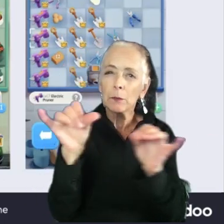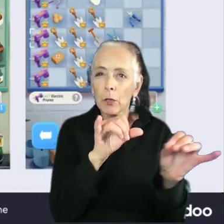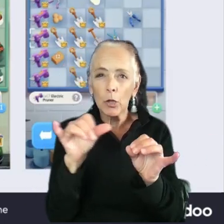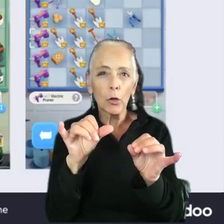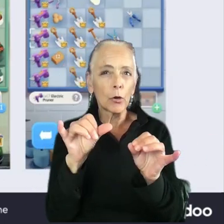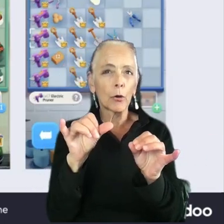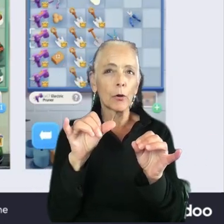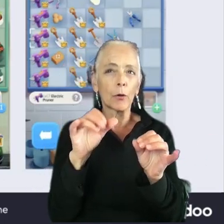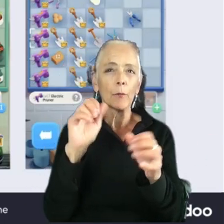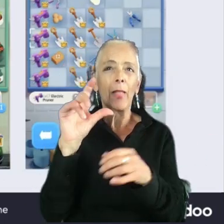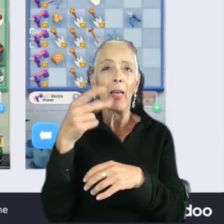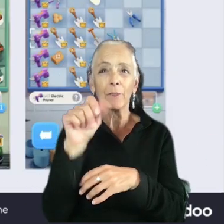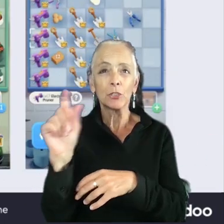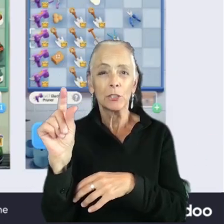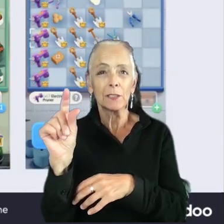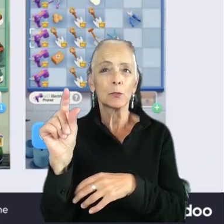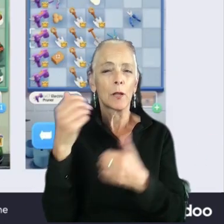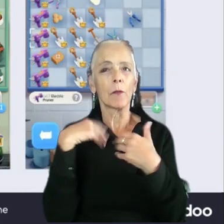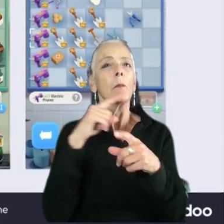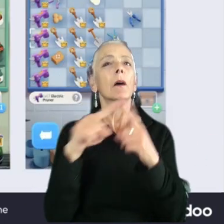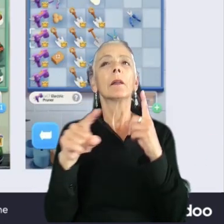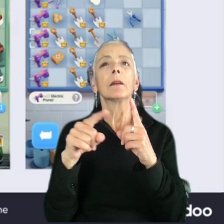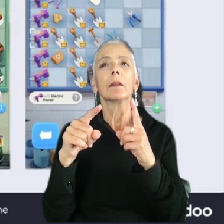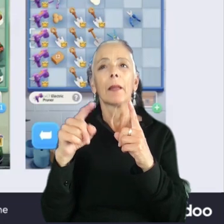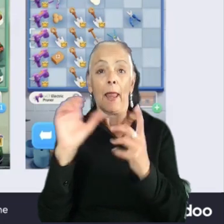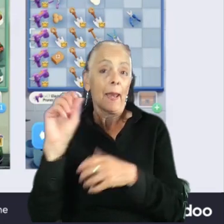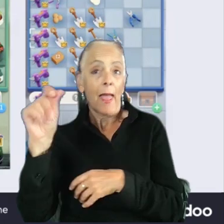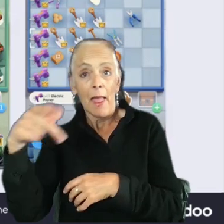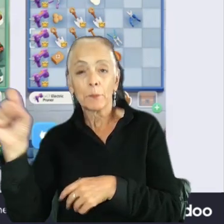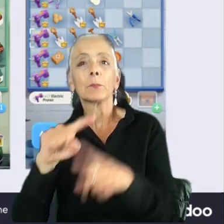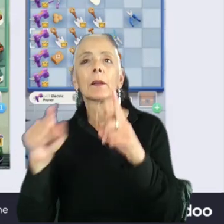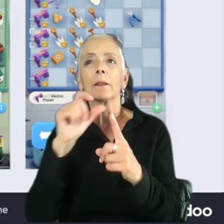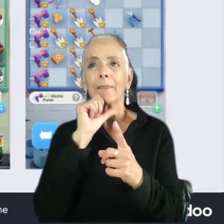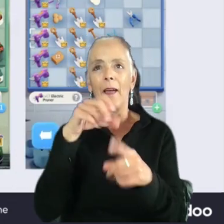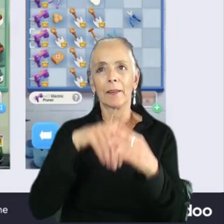RPGs, but it doesn't exist in other mobile games. So we would have to